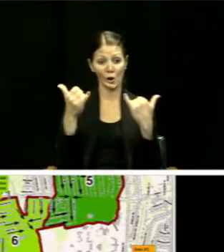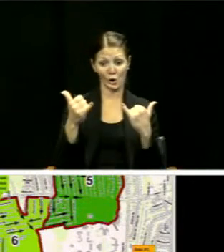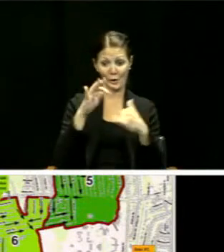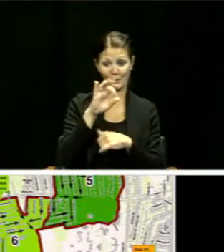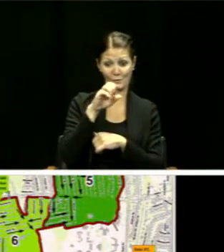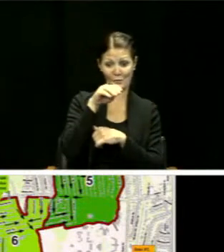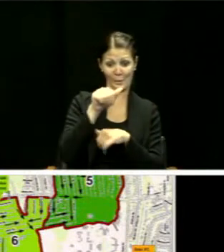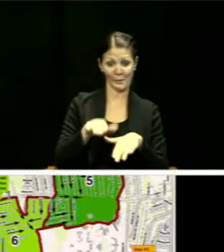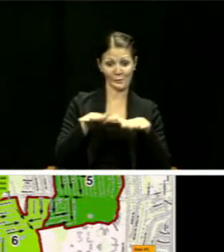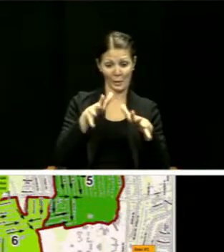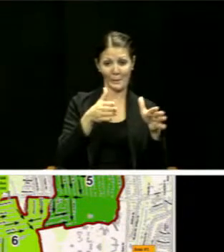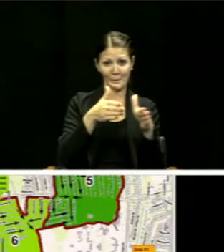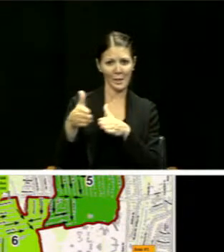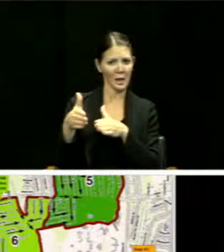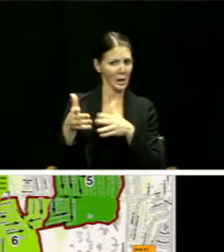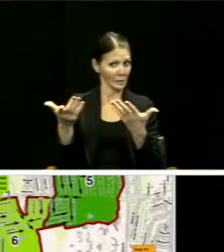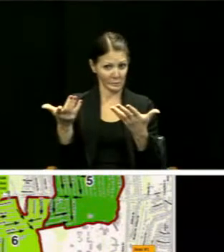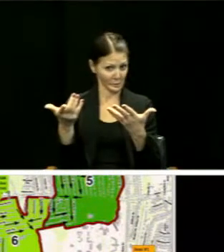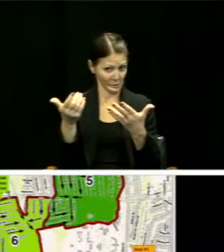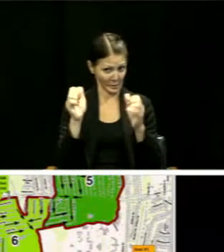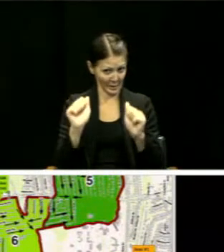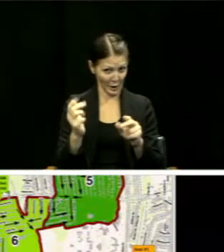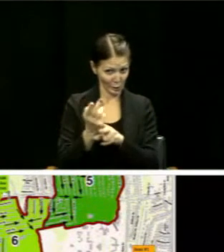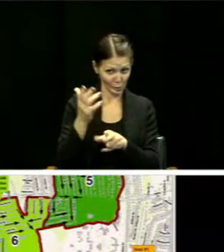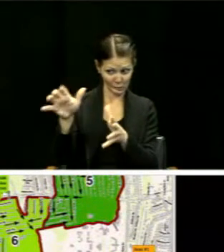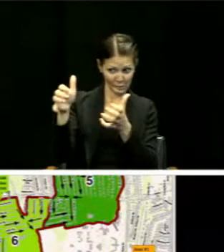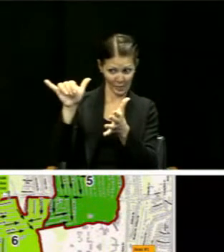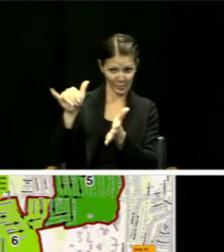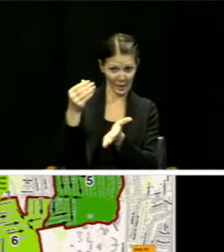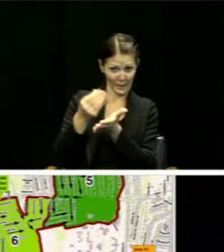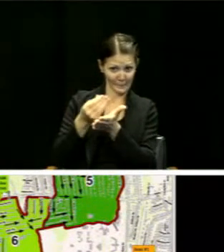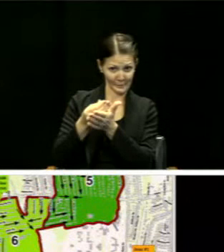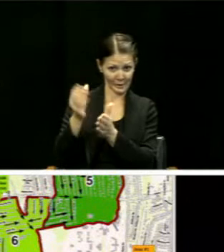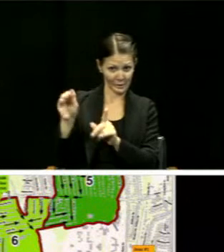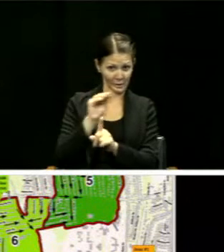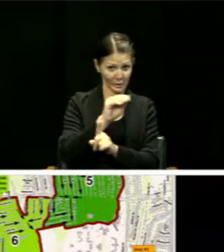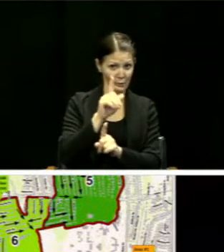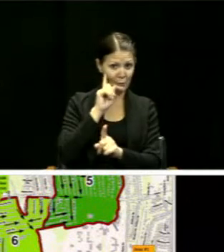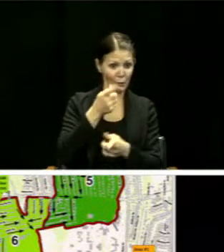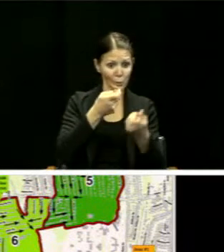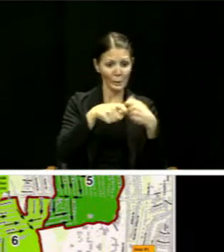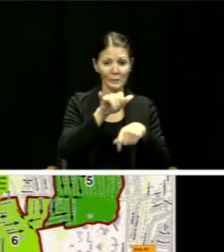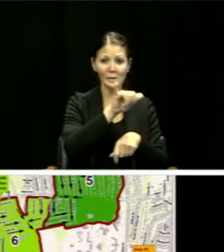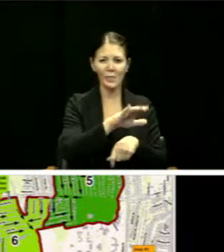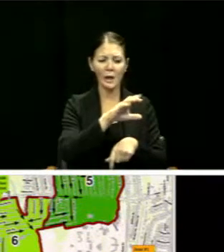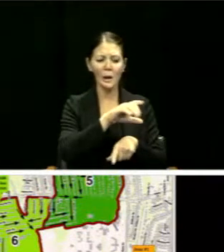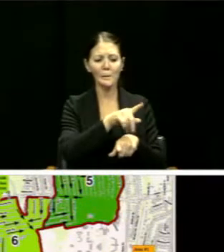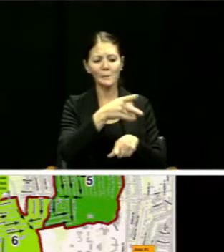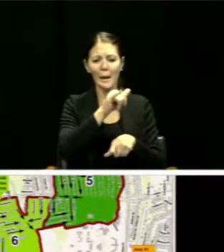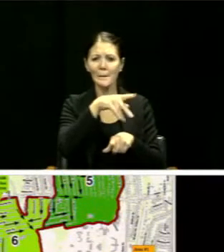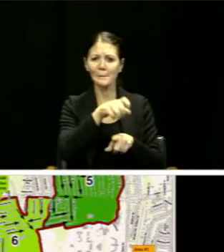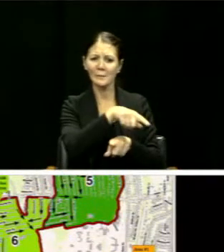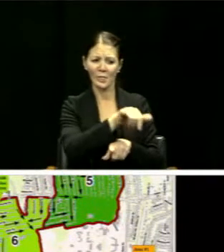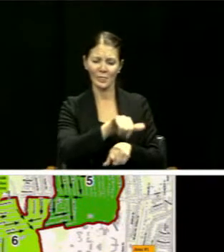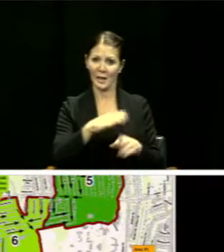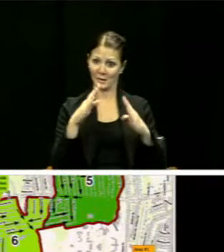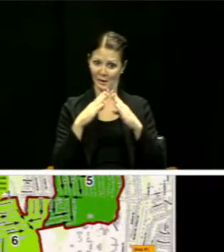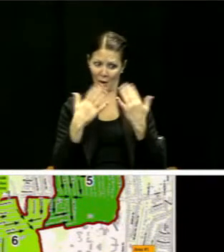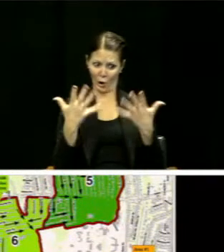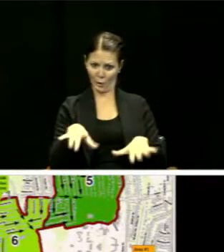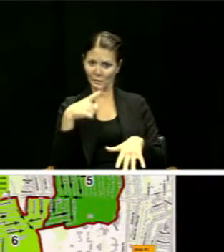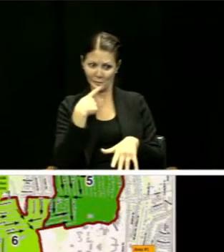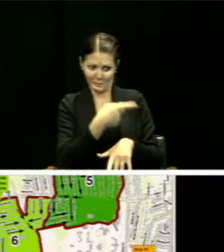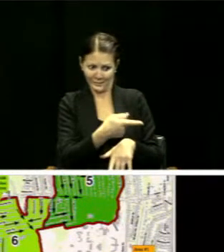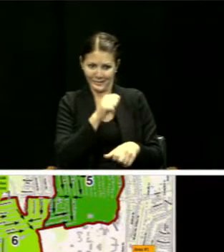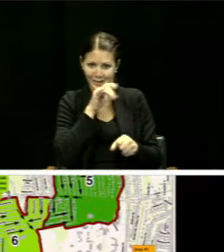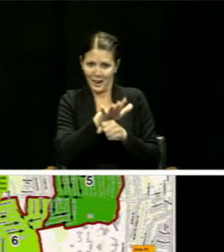flood plan. Is there any plans to use that monies to replace some of these culverts or pipes that the town acknowledges is